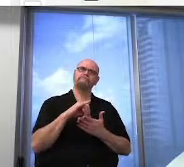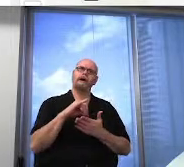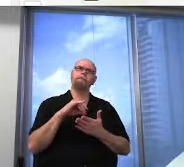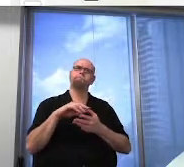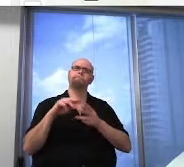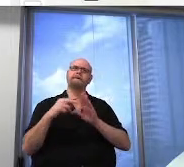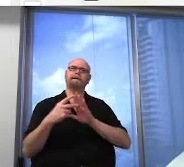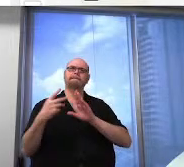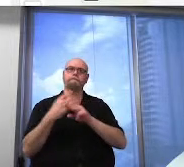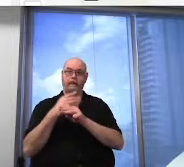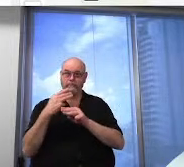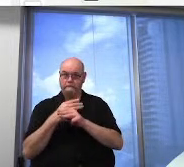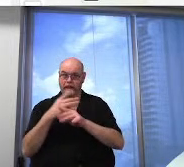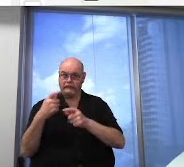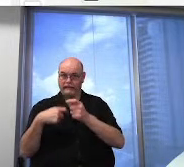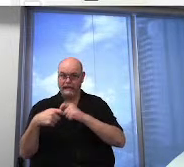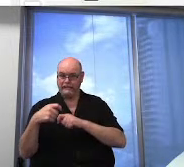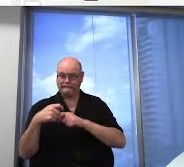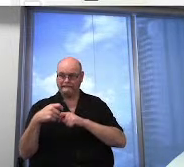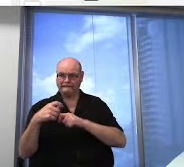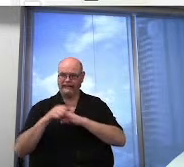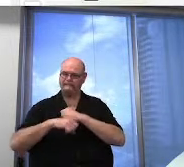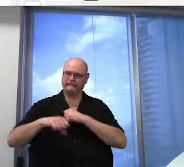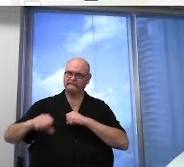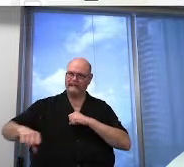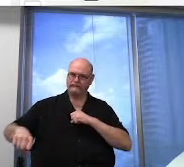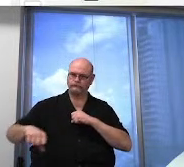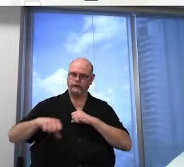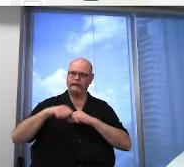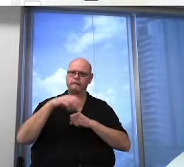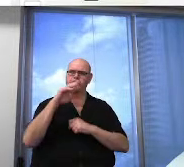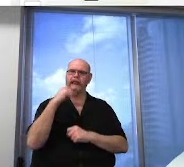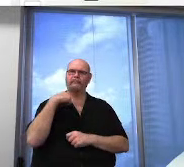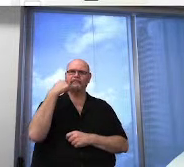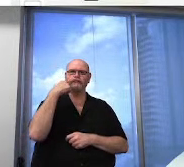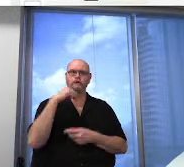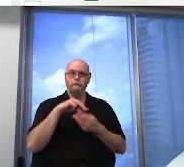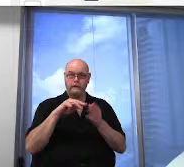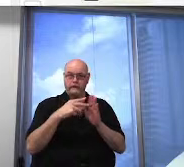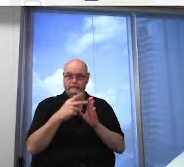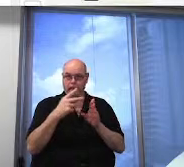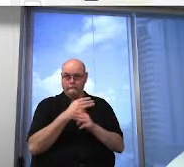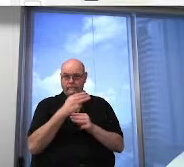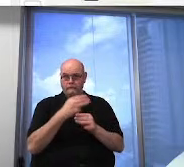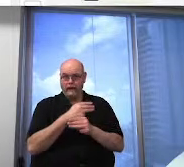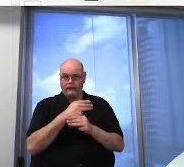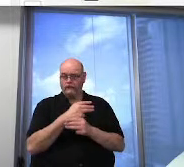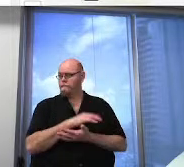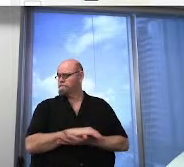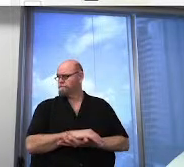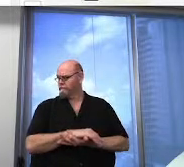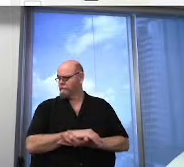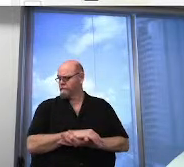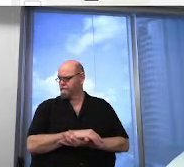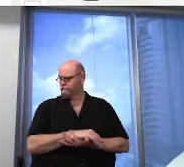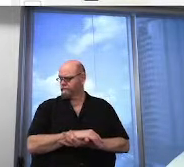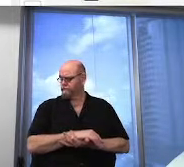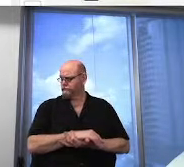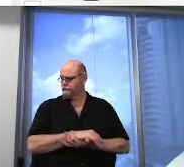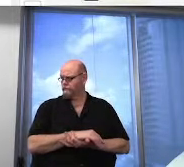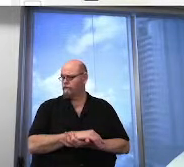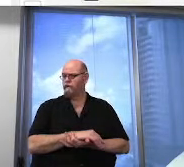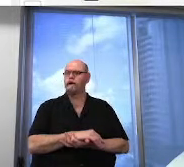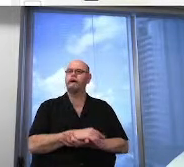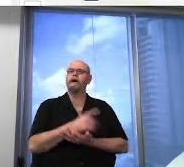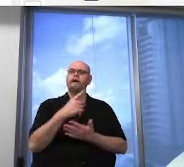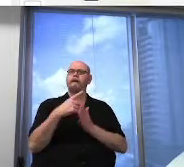was actually meant mathematically rather than exaggeratedly, but I think you meant it mathematically. Could you explain that, please? Trying to from